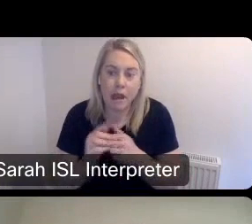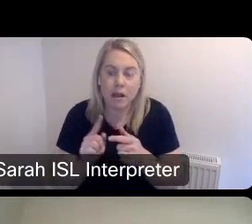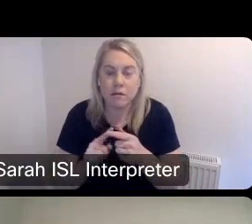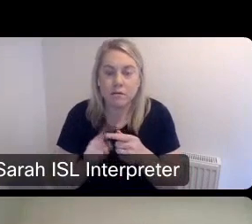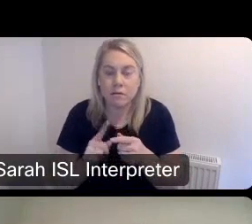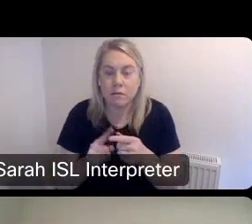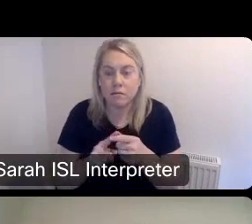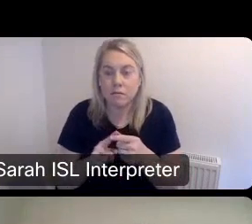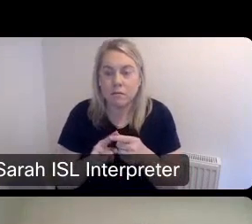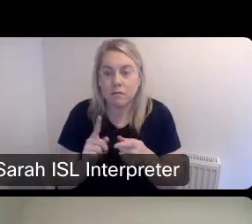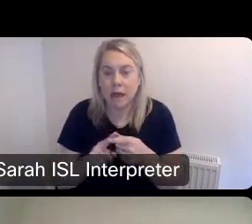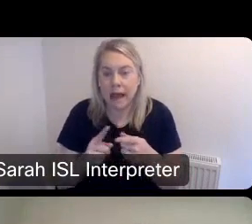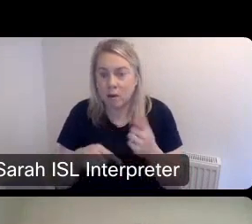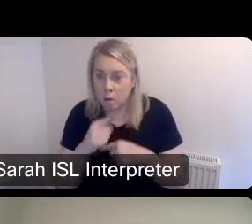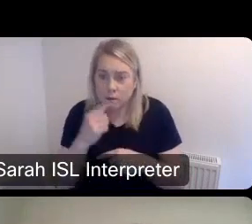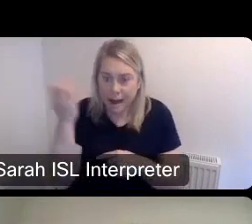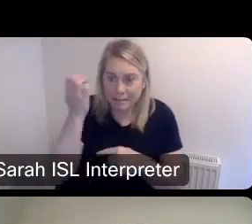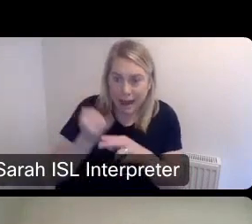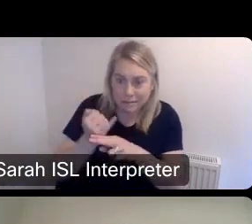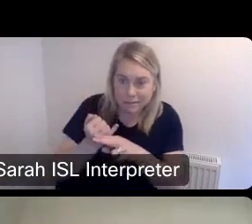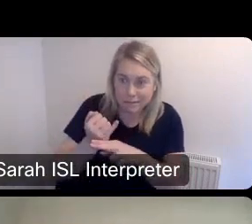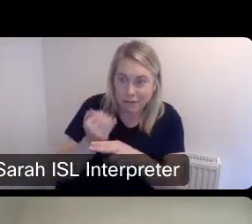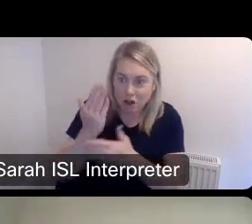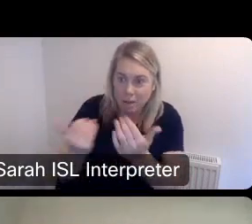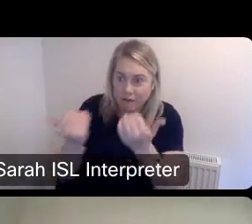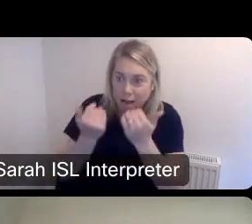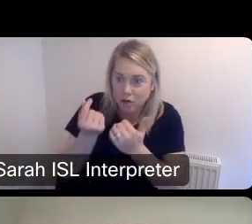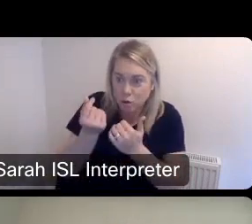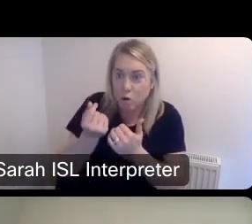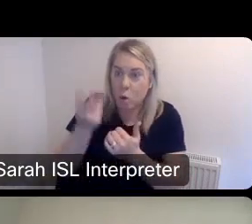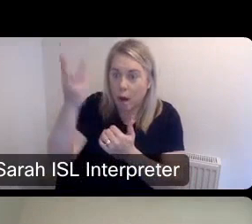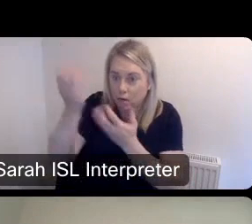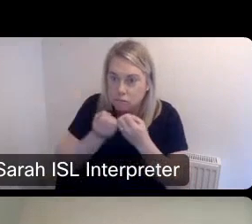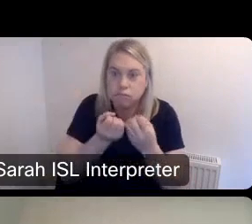anticipating some information around that, which we will share with you as soon as we know.